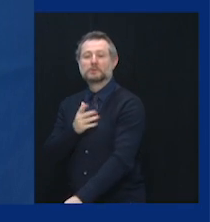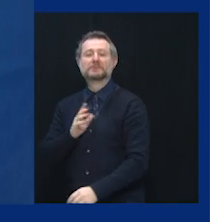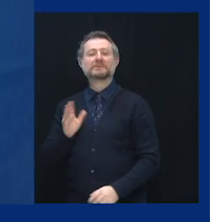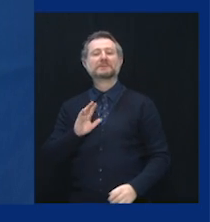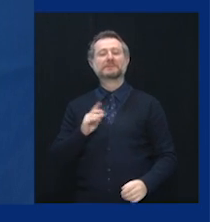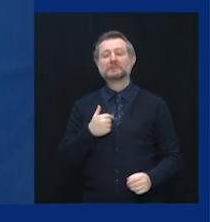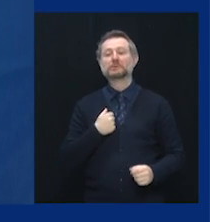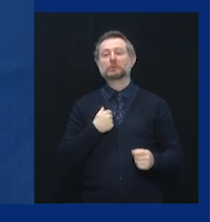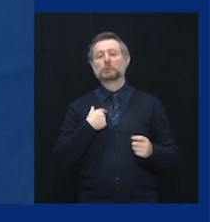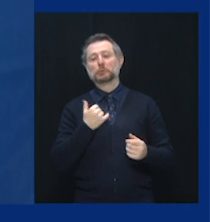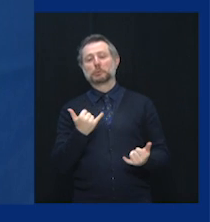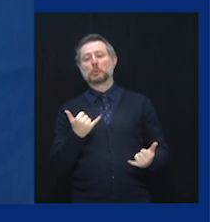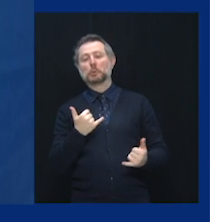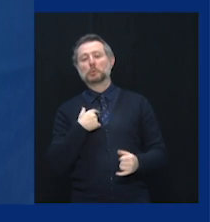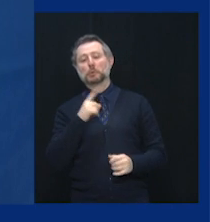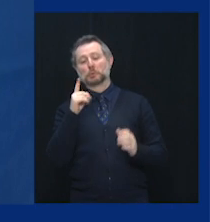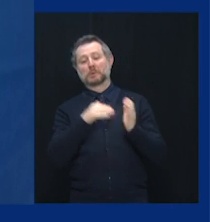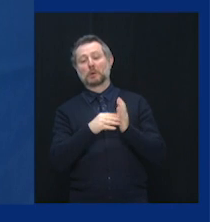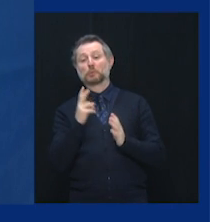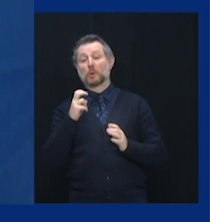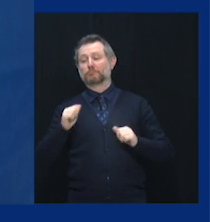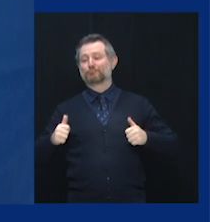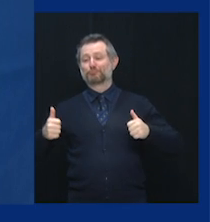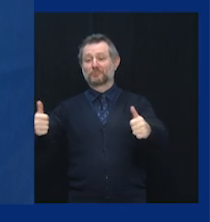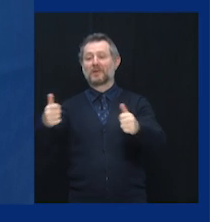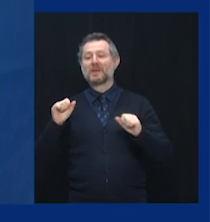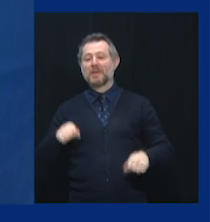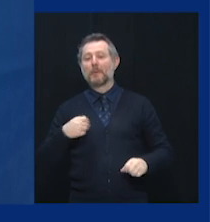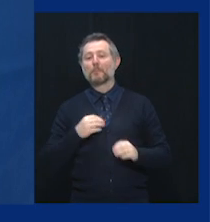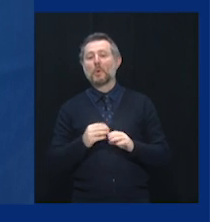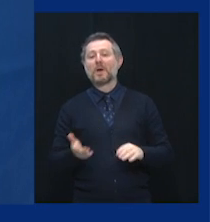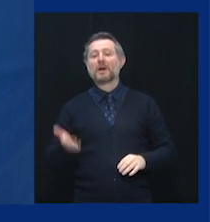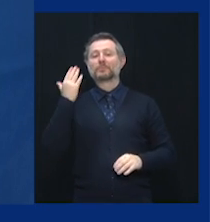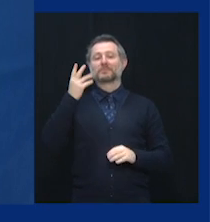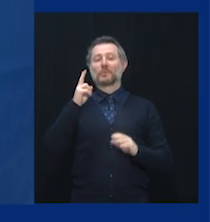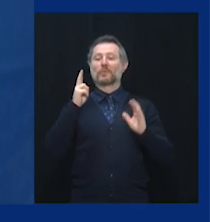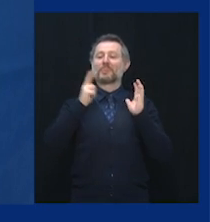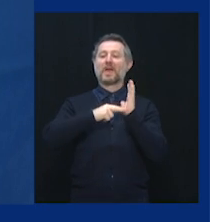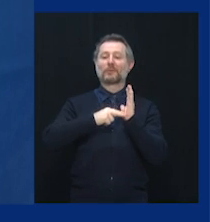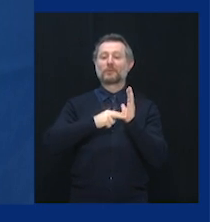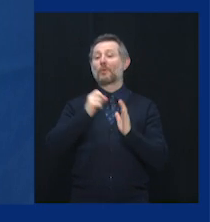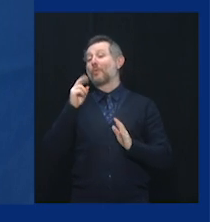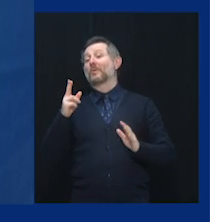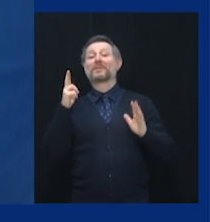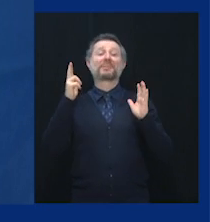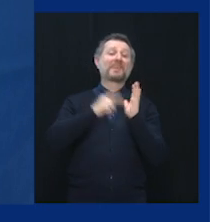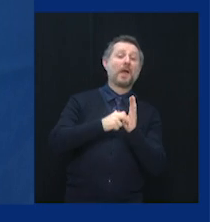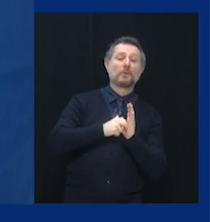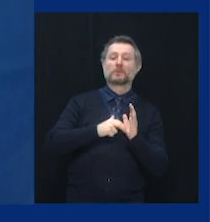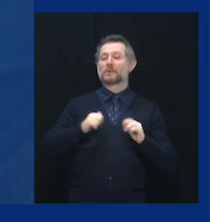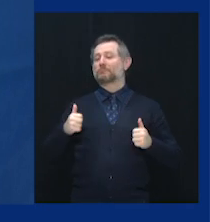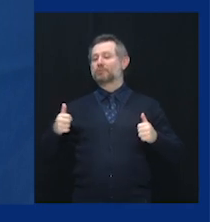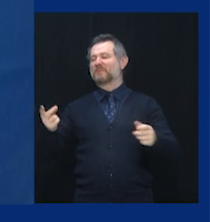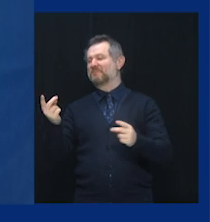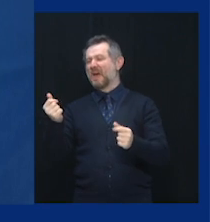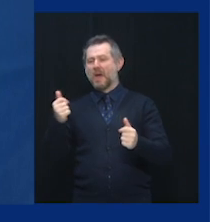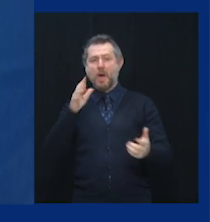to 2,000, 3,000 distributors like that. And we could